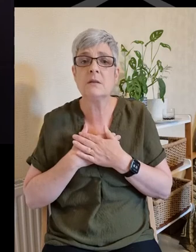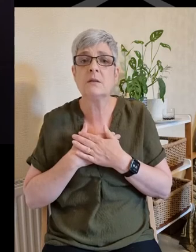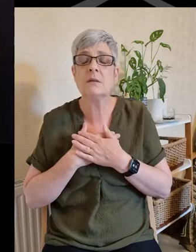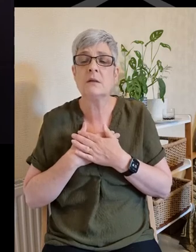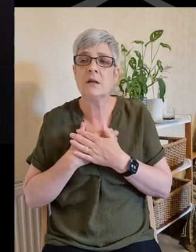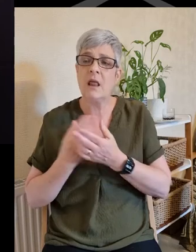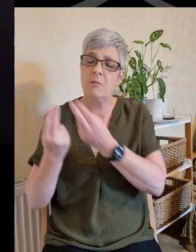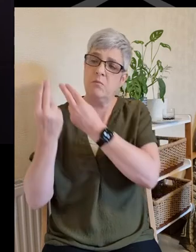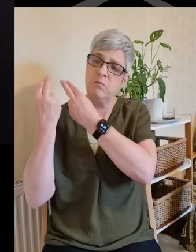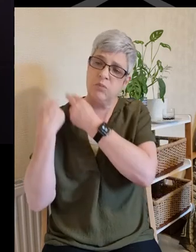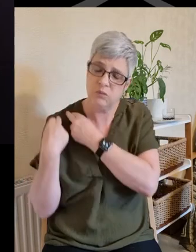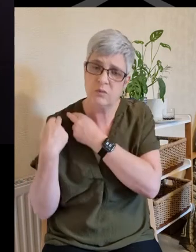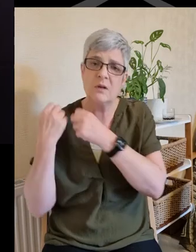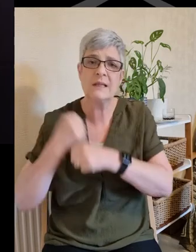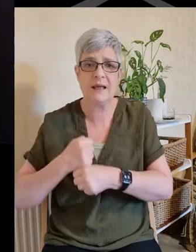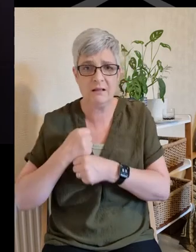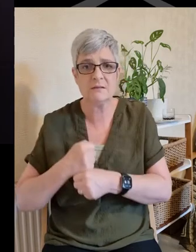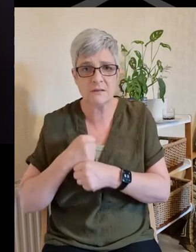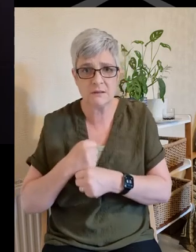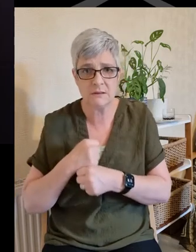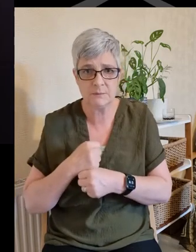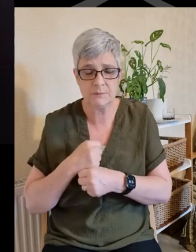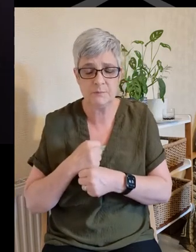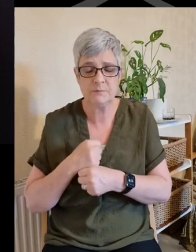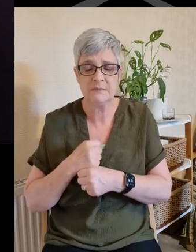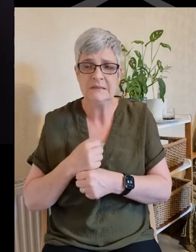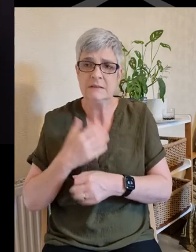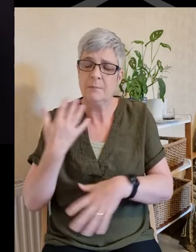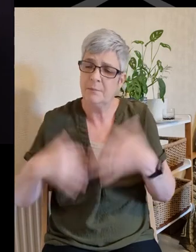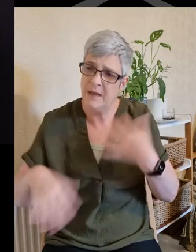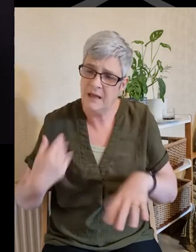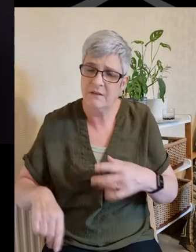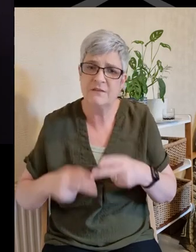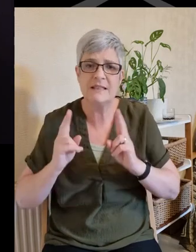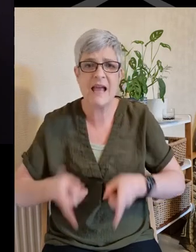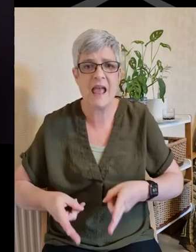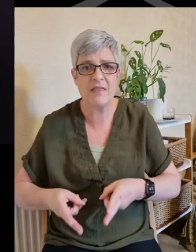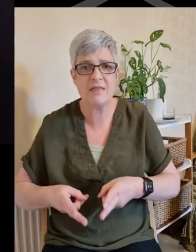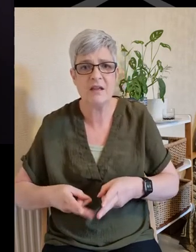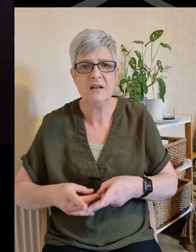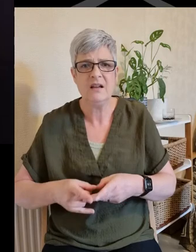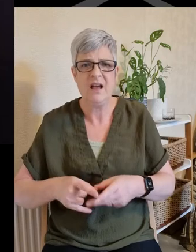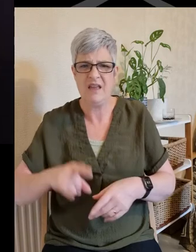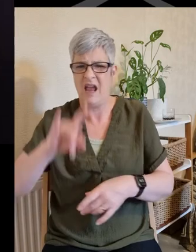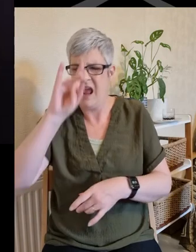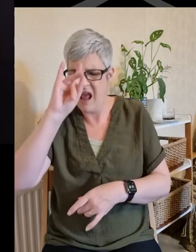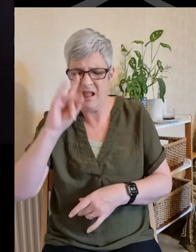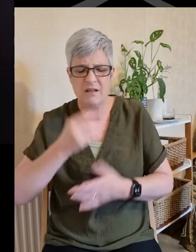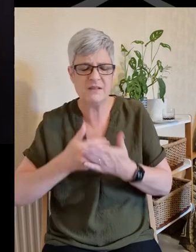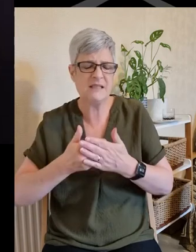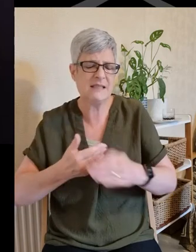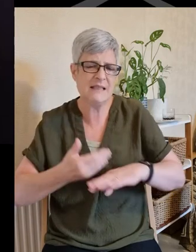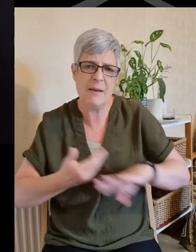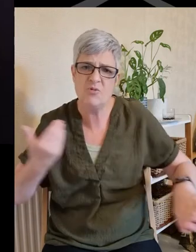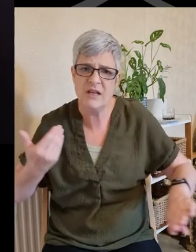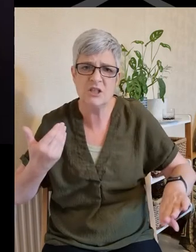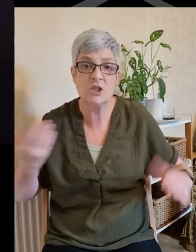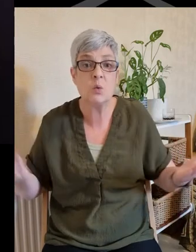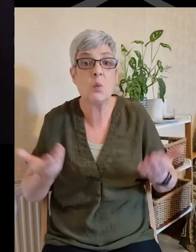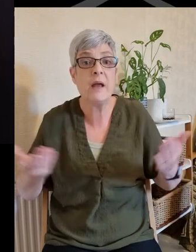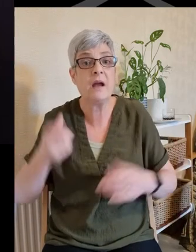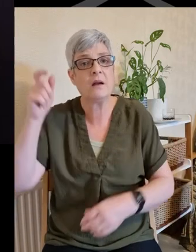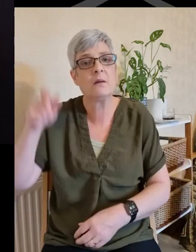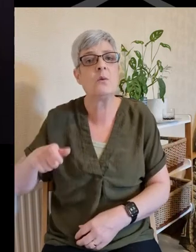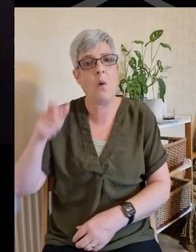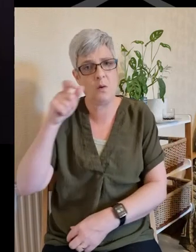he bore the weight of guilt, the pain of death and the hell of separation on the cross.